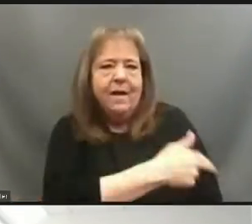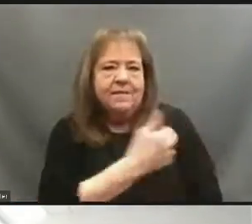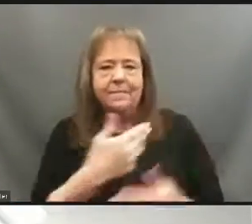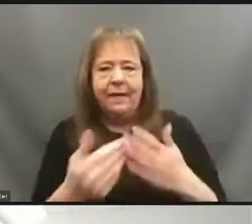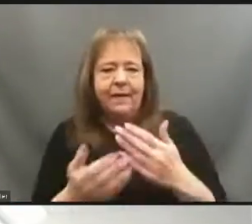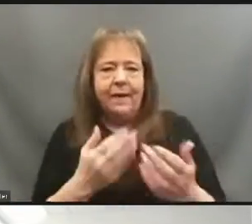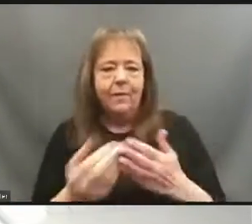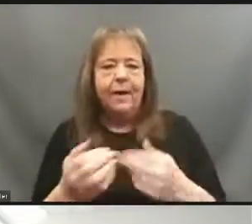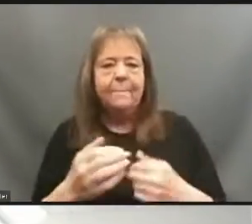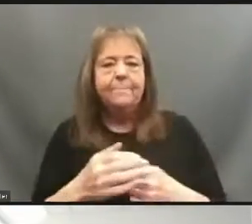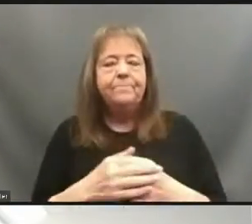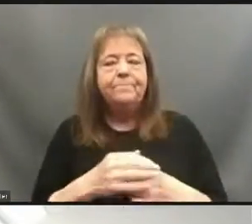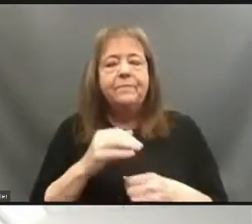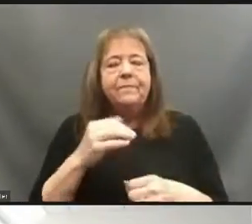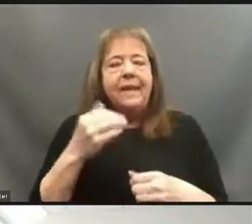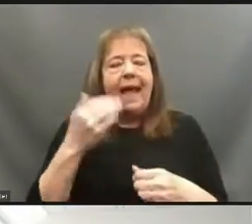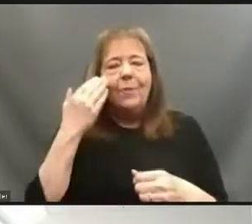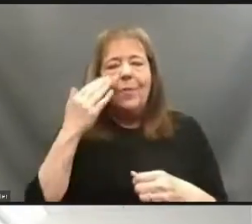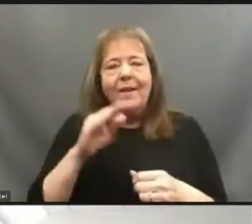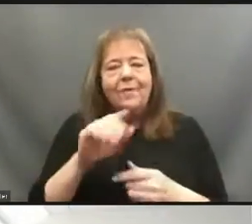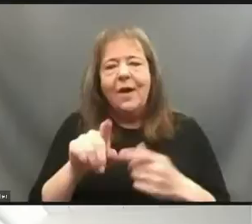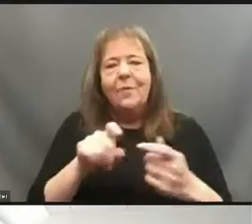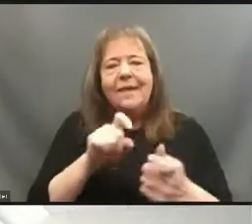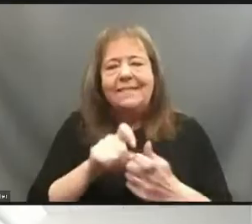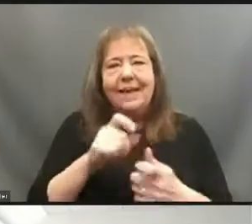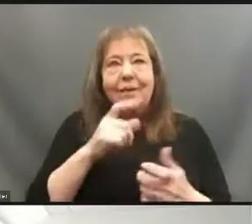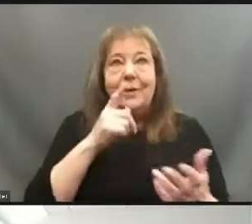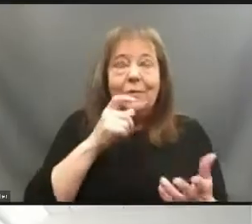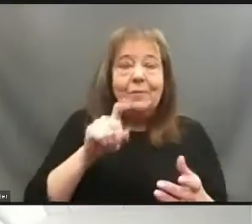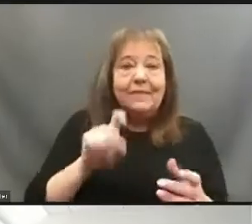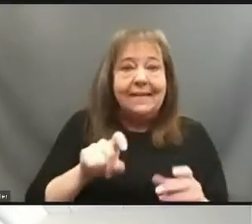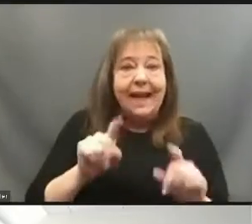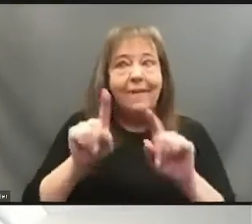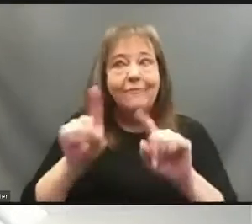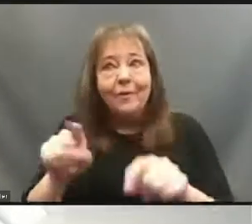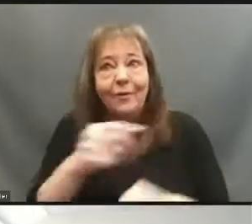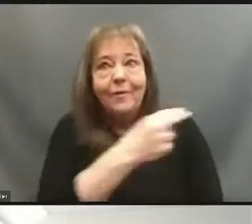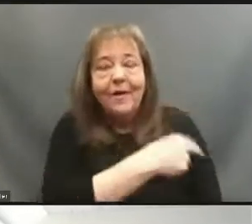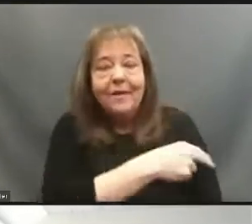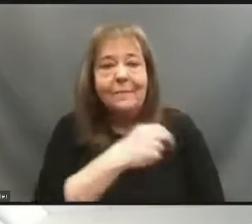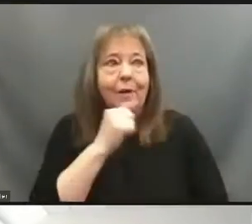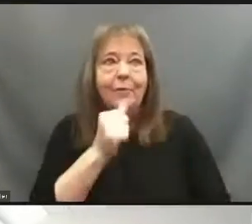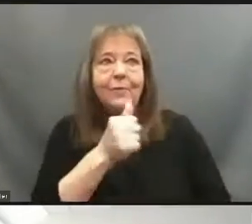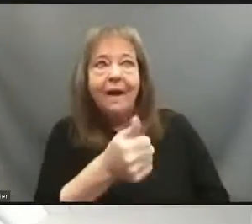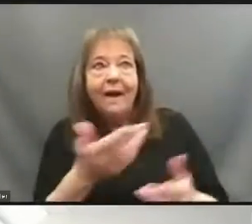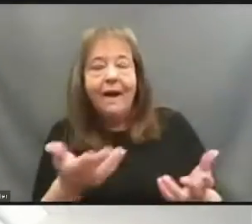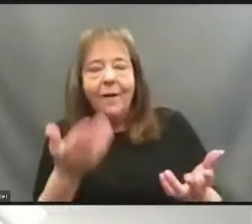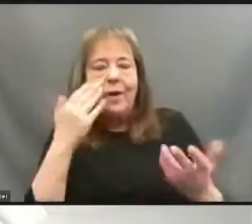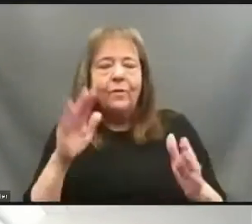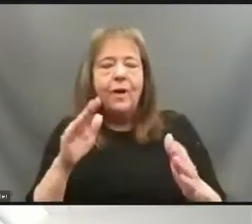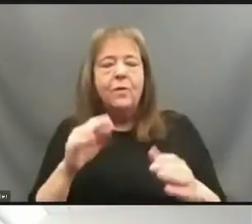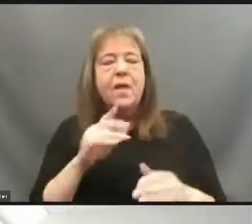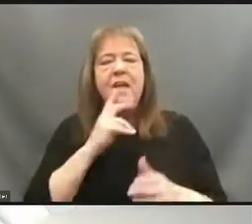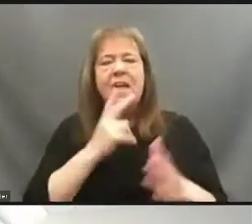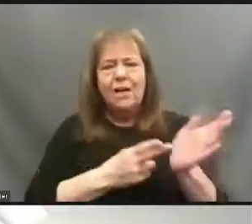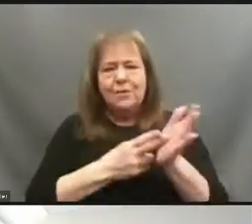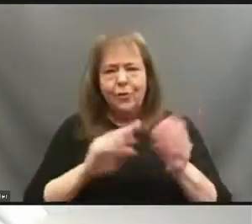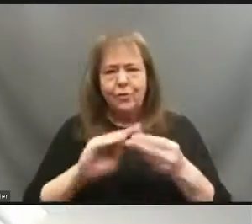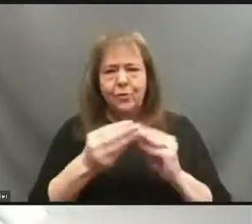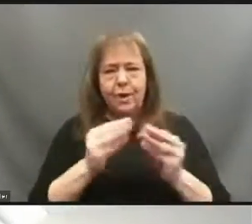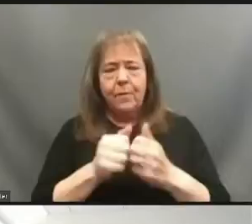necessarily have a great feel for who are those folks who end up needing to go to the hospital and who don't. The true number with Delta